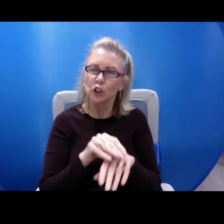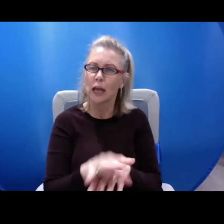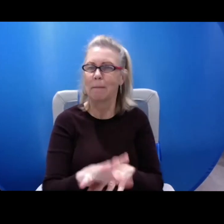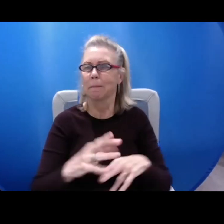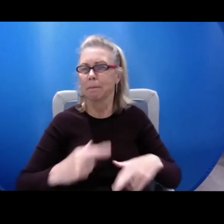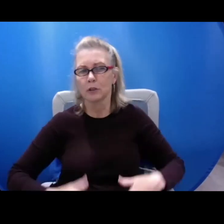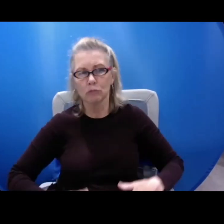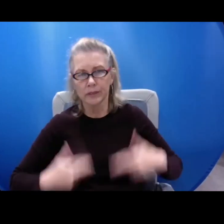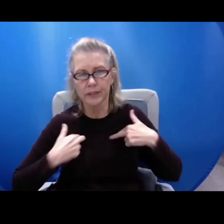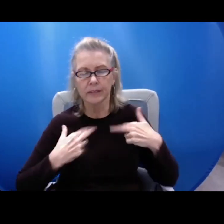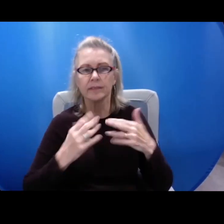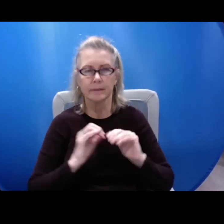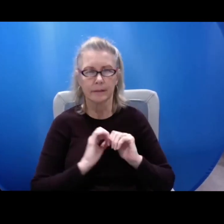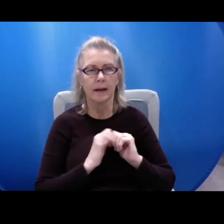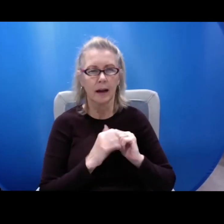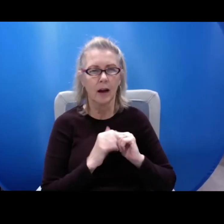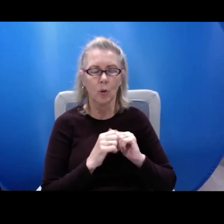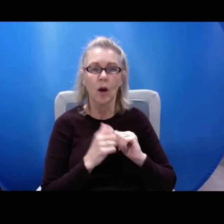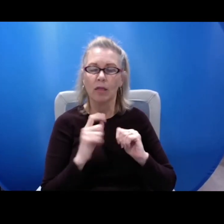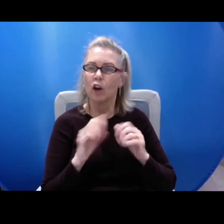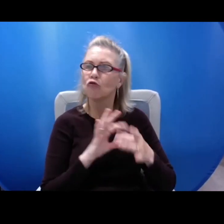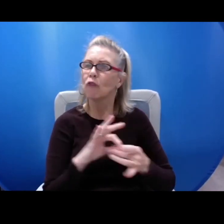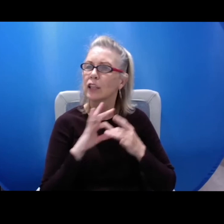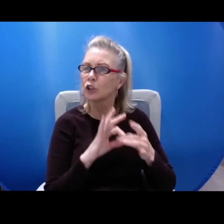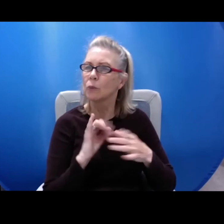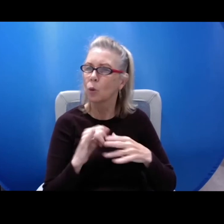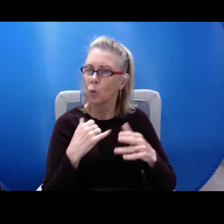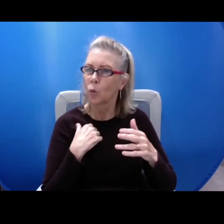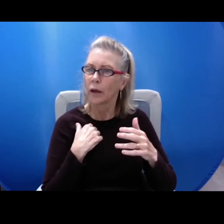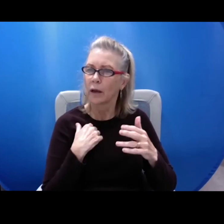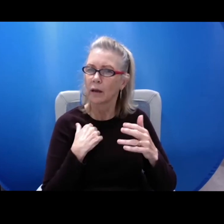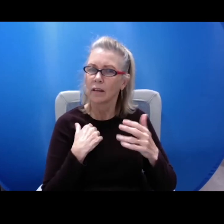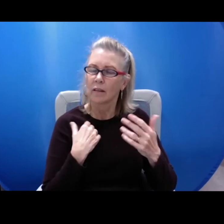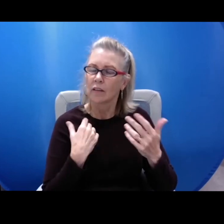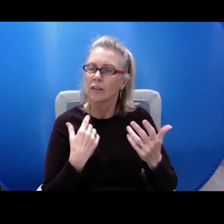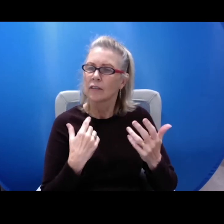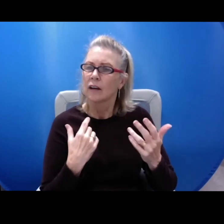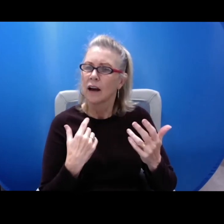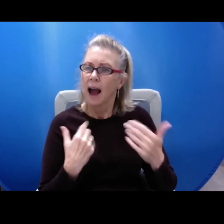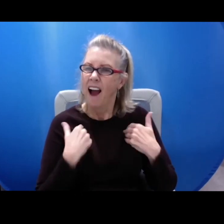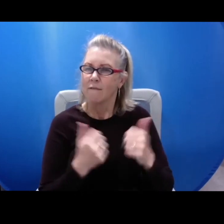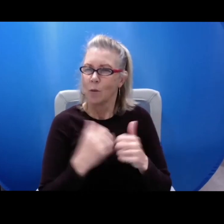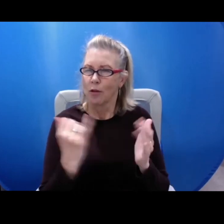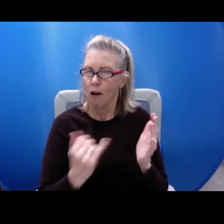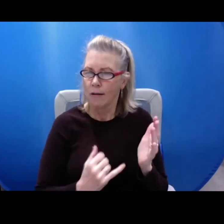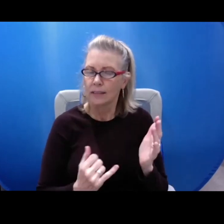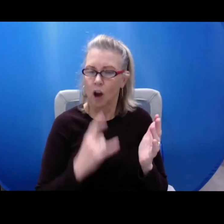residencies and how the relationships that we build with the artists are the foundation for that.